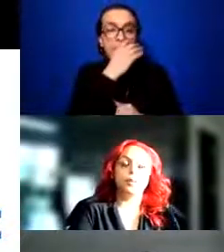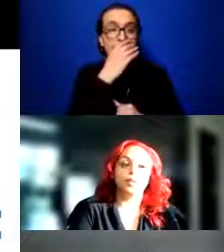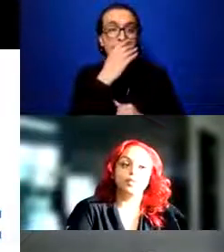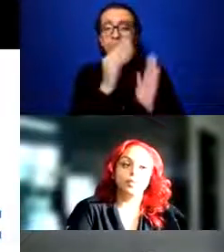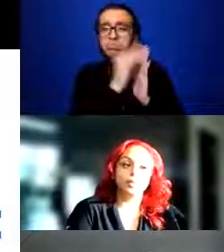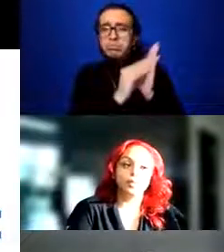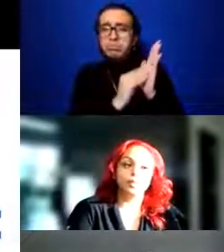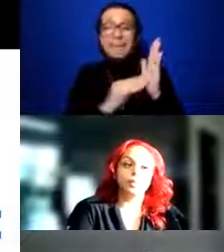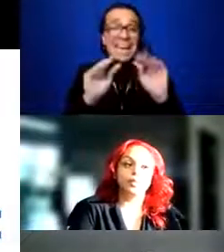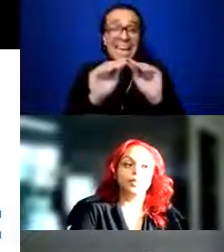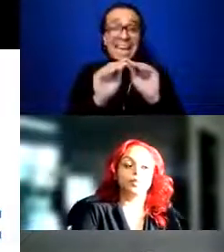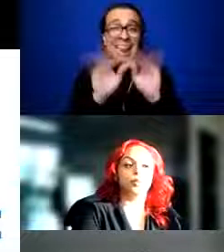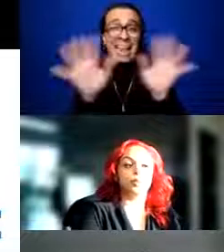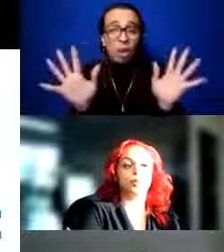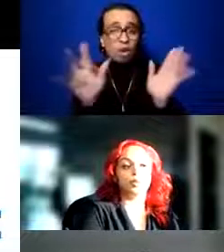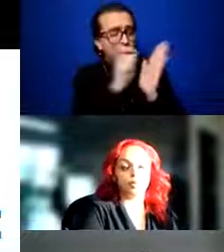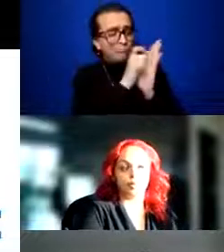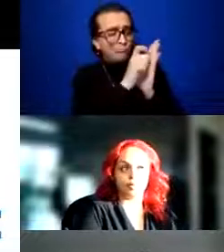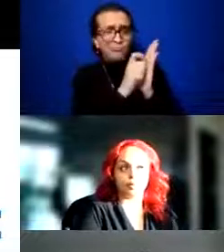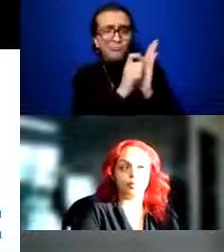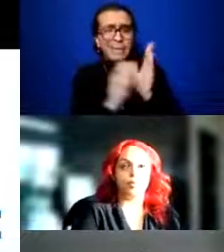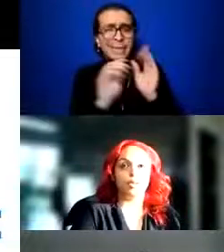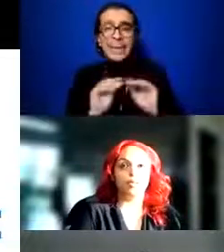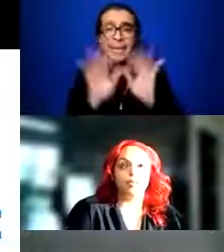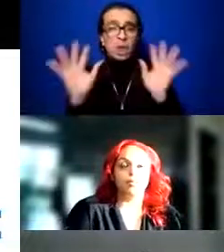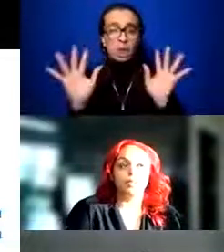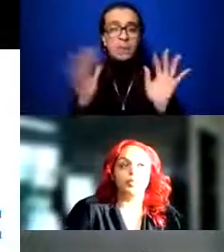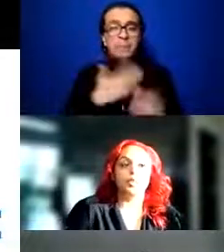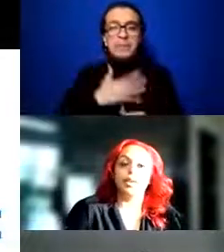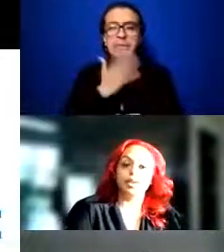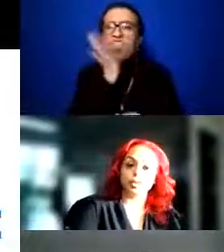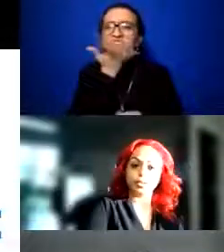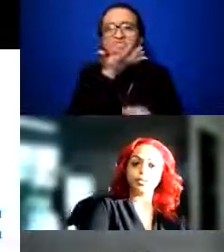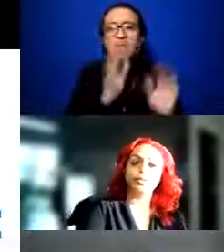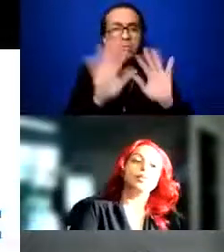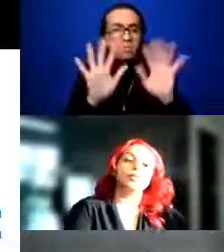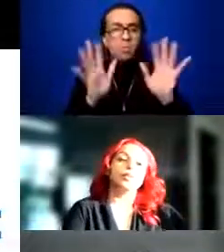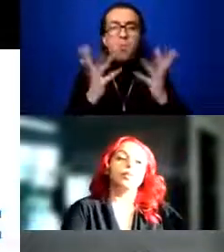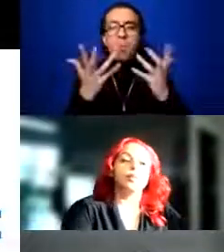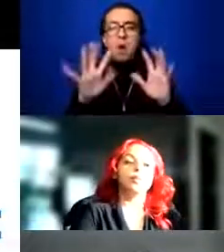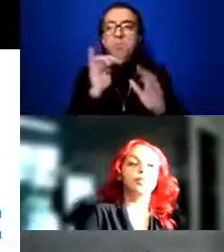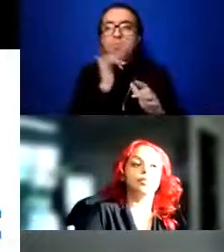legibly as possible. We don't want to misread a character.